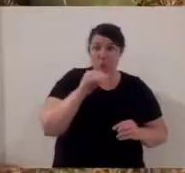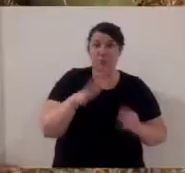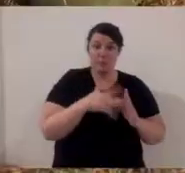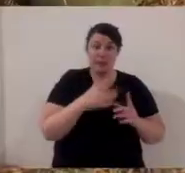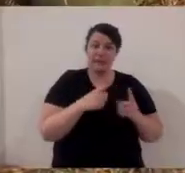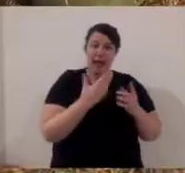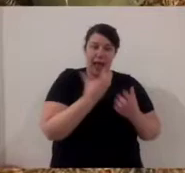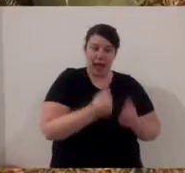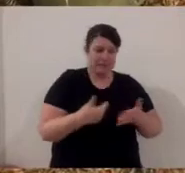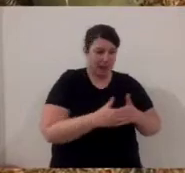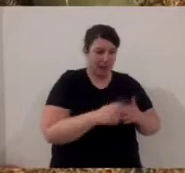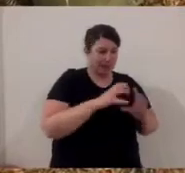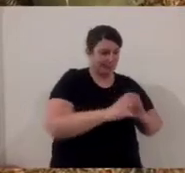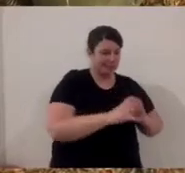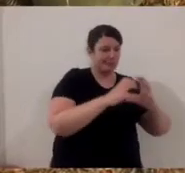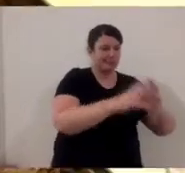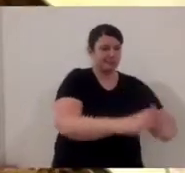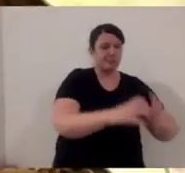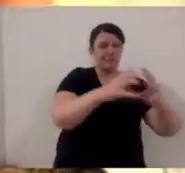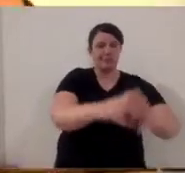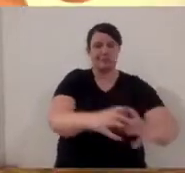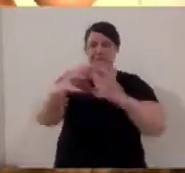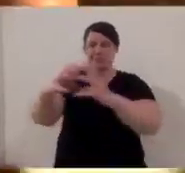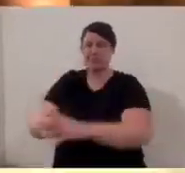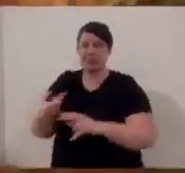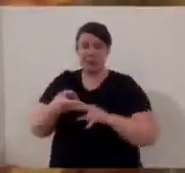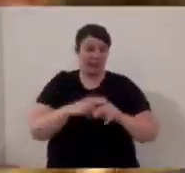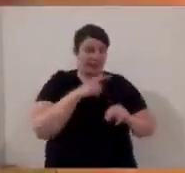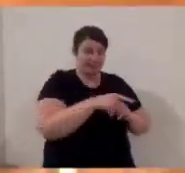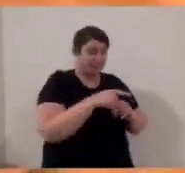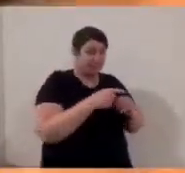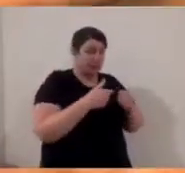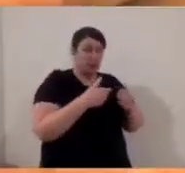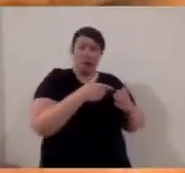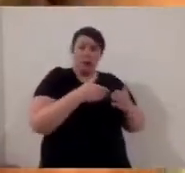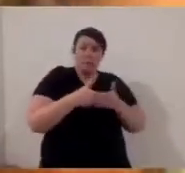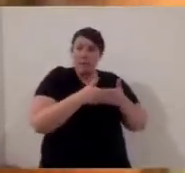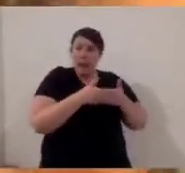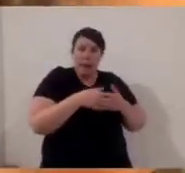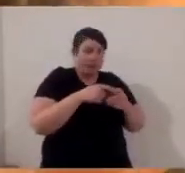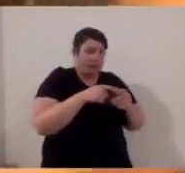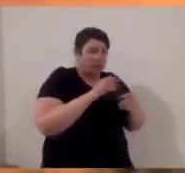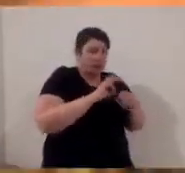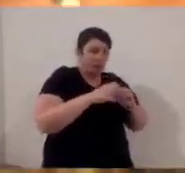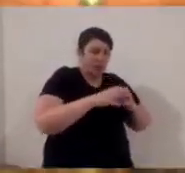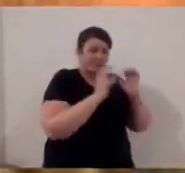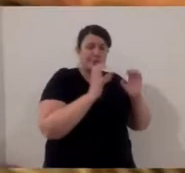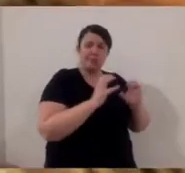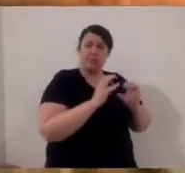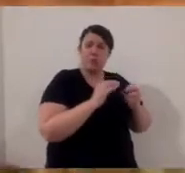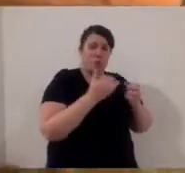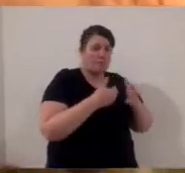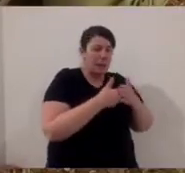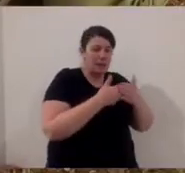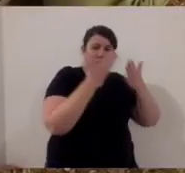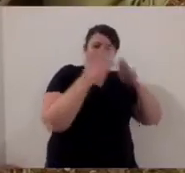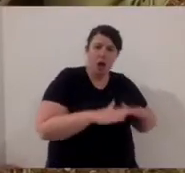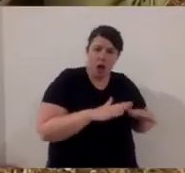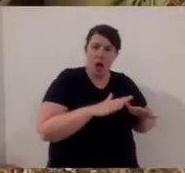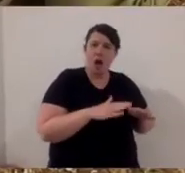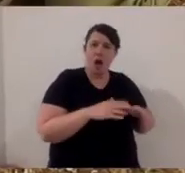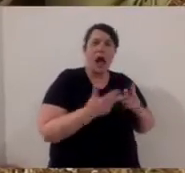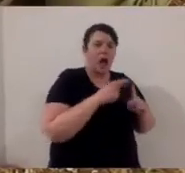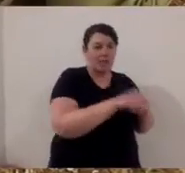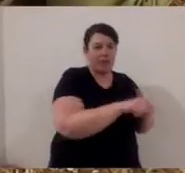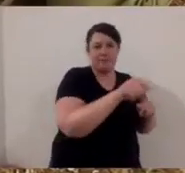represented. She's making a bet that if one nest fails or the chicks are predated or something like this, there's 5 others that can